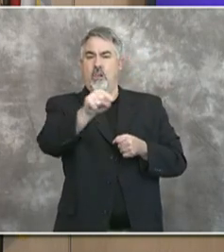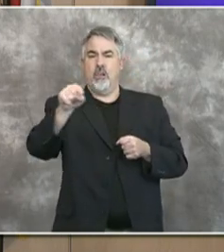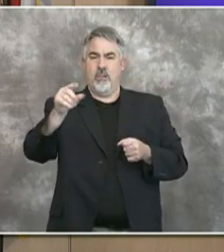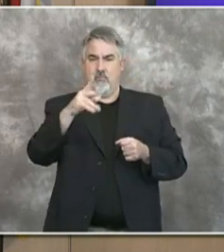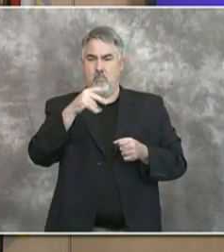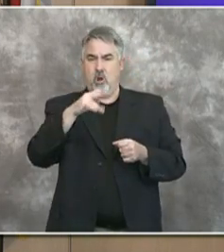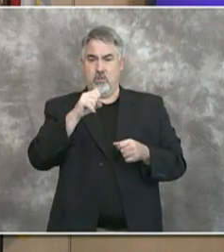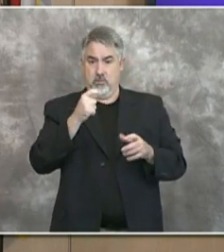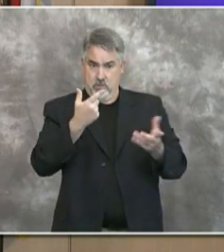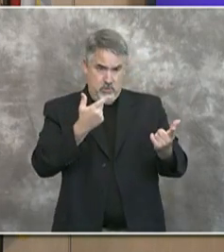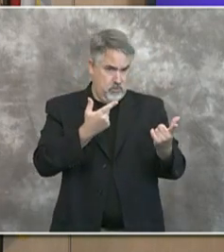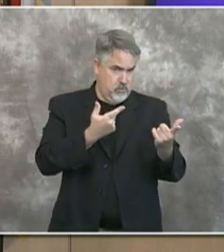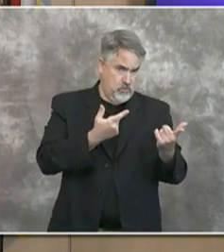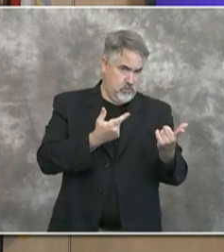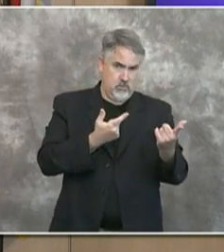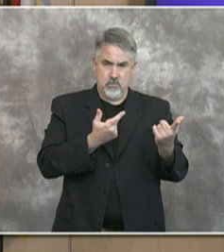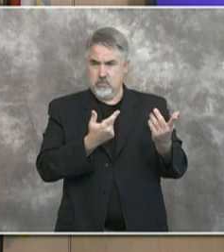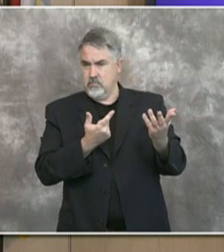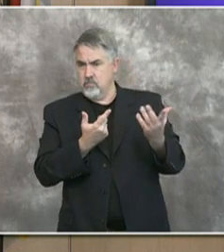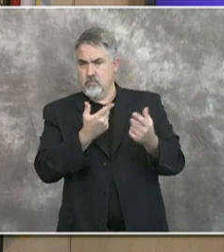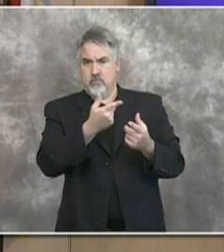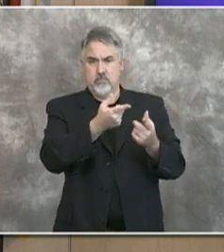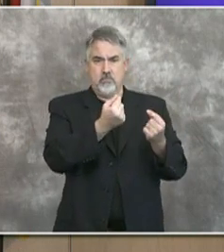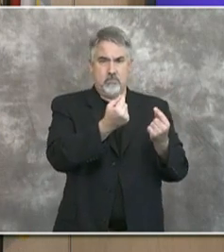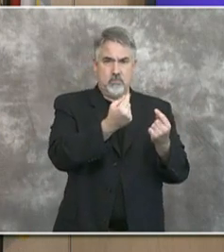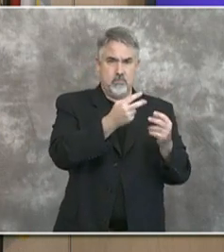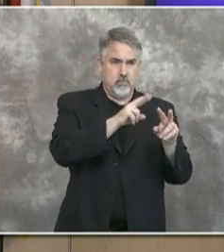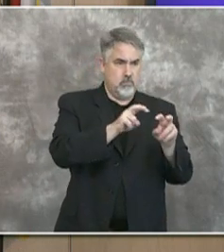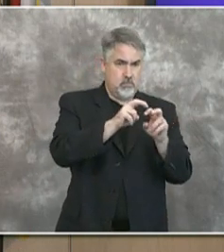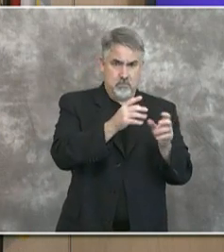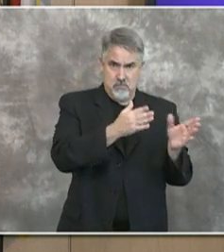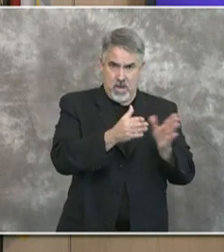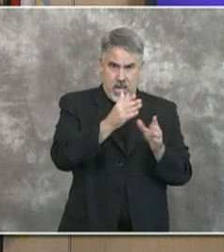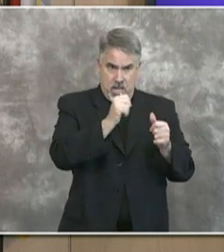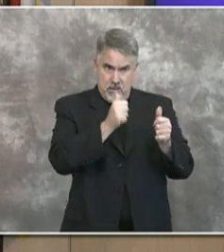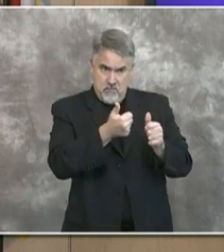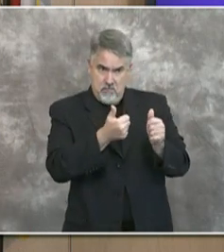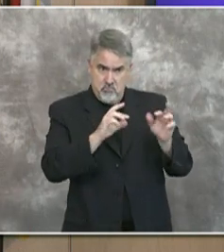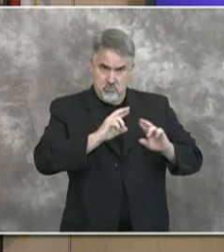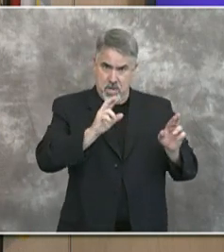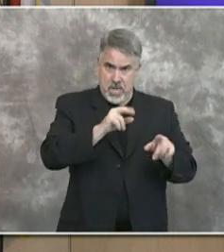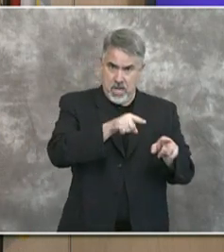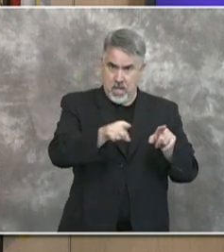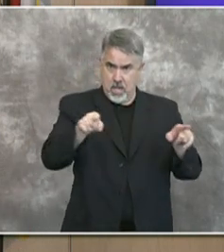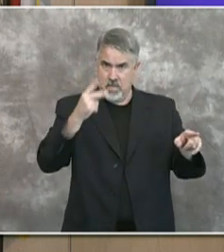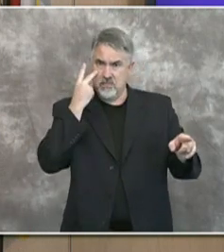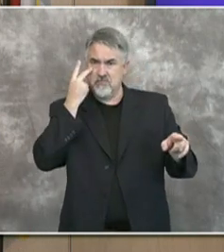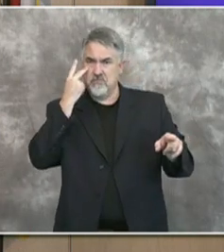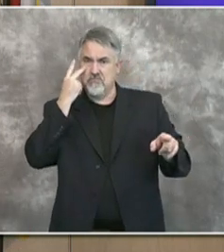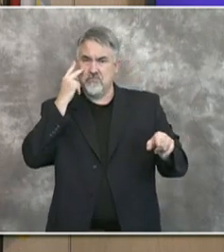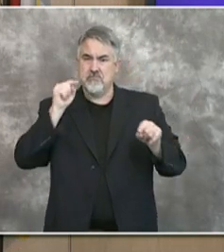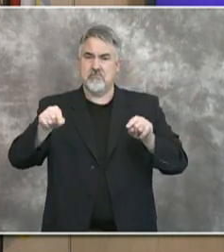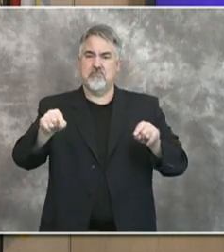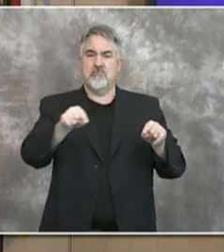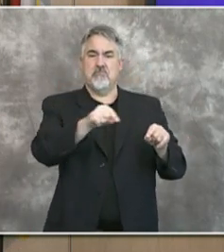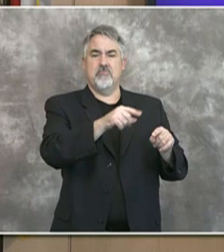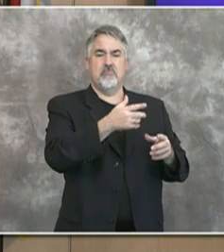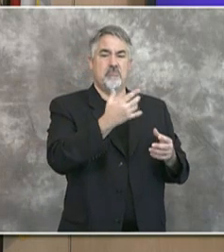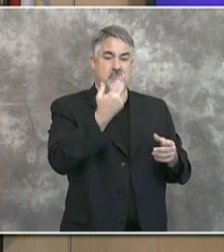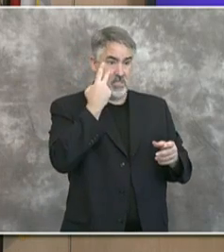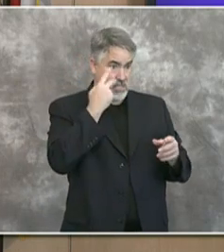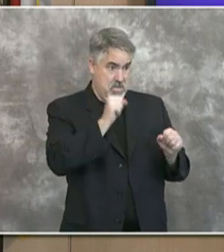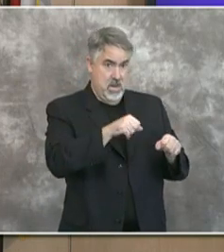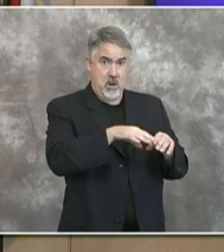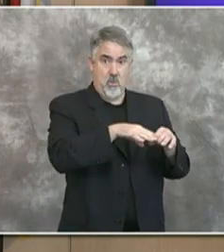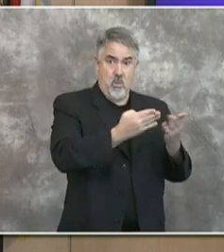park assessment plan. It is basically showing how they will comply with various requirements and various things that should be put in